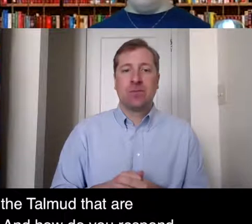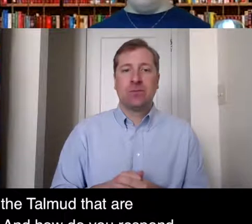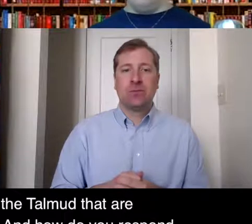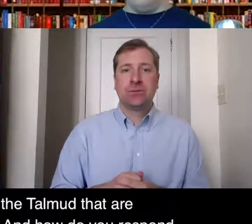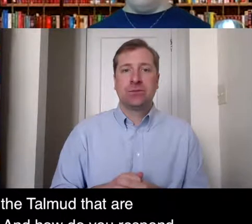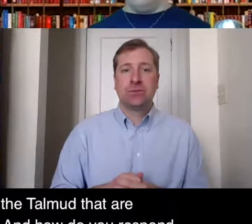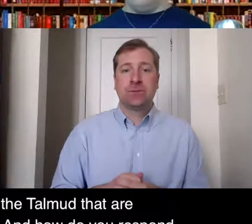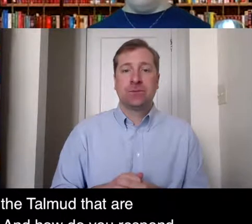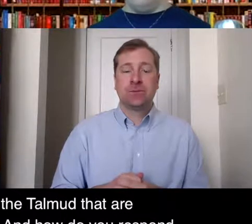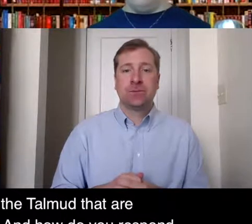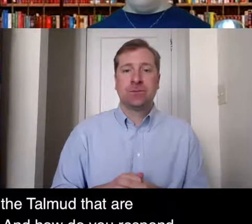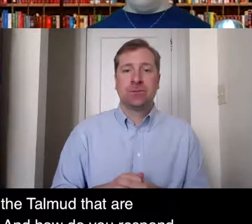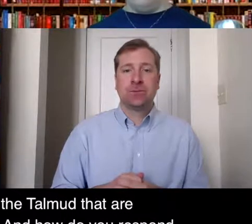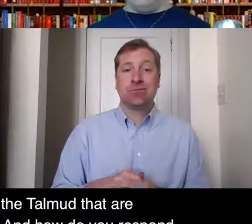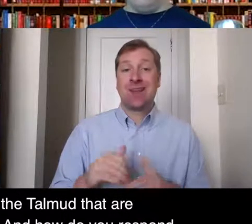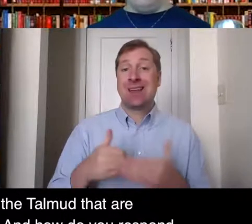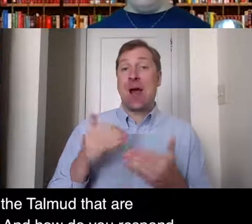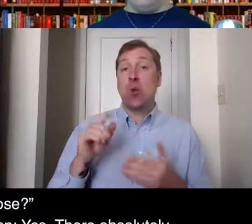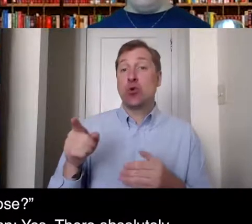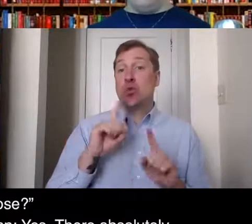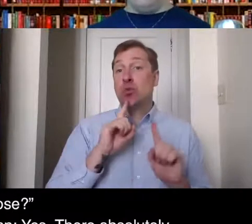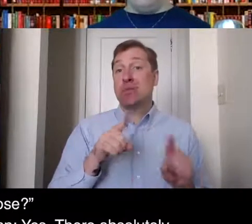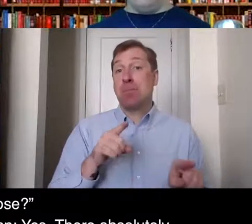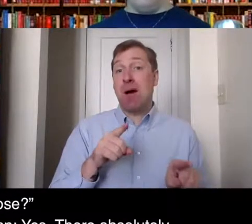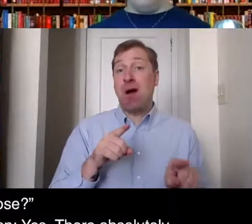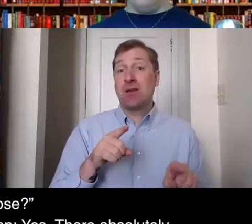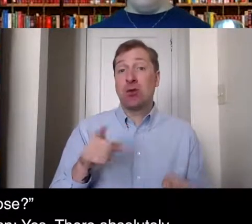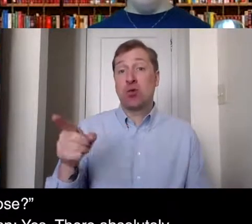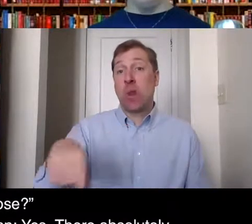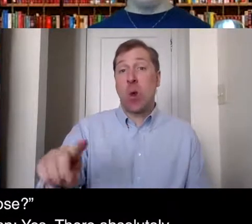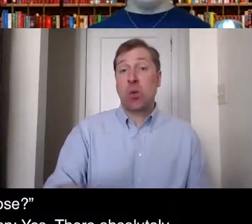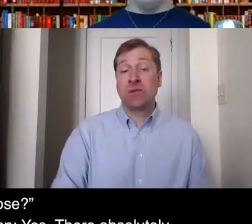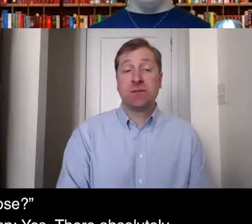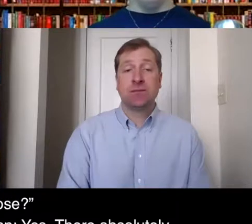do you respond to those?